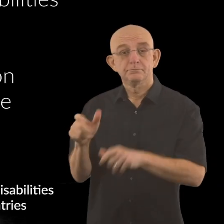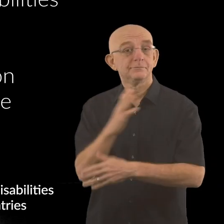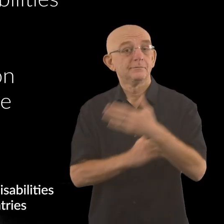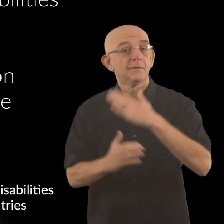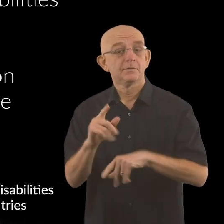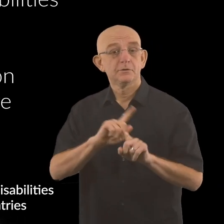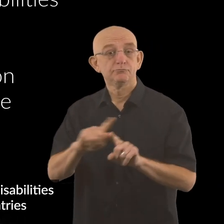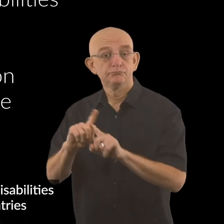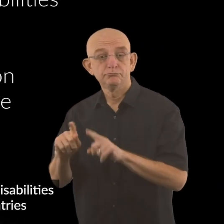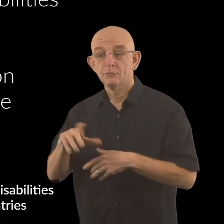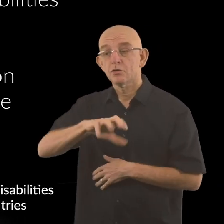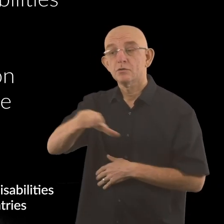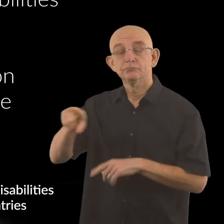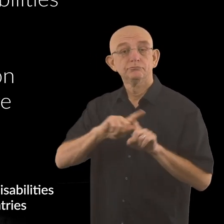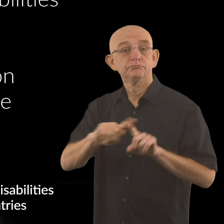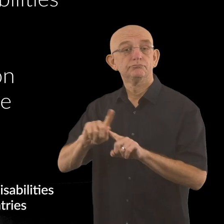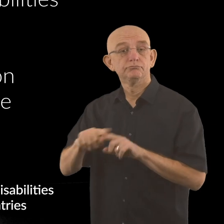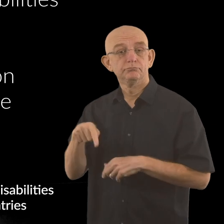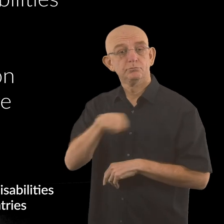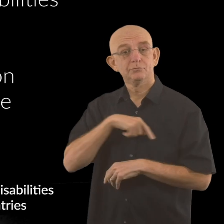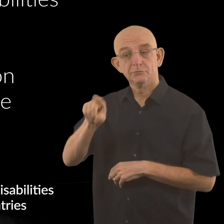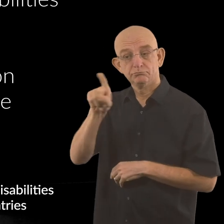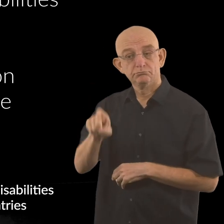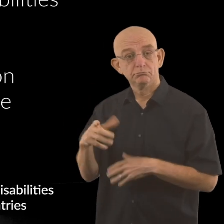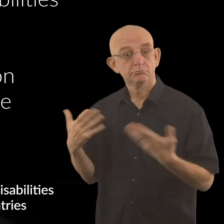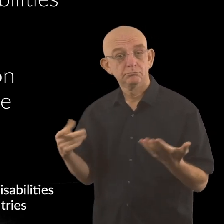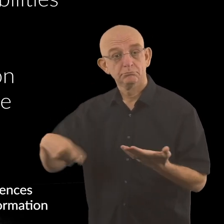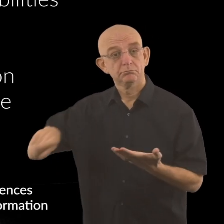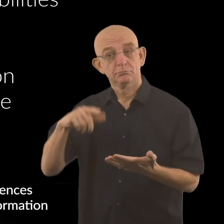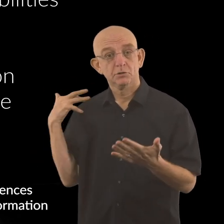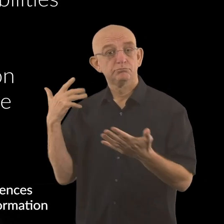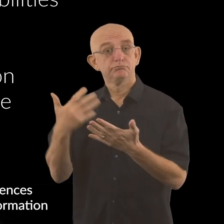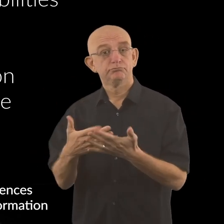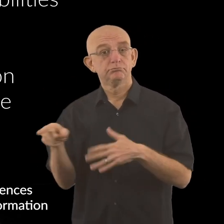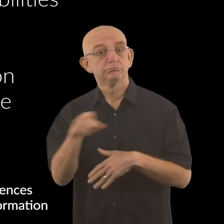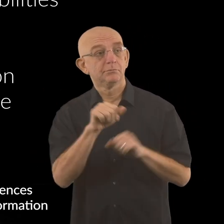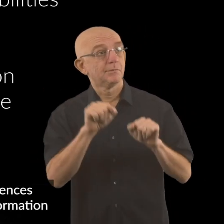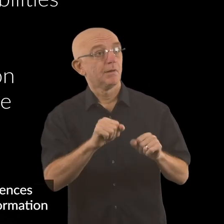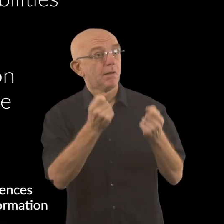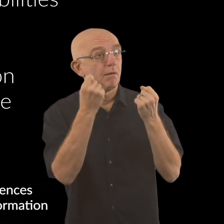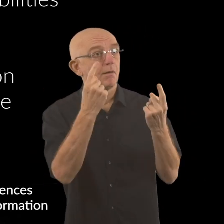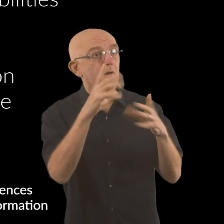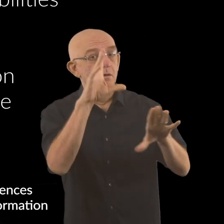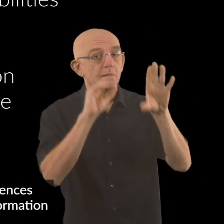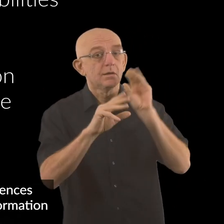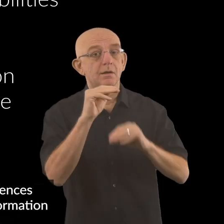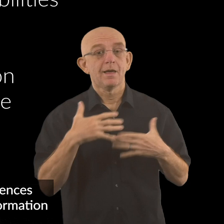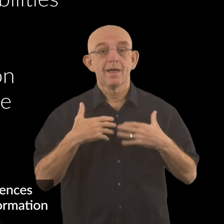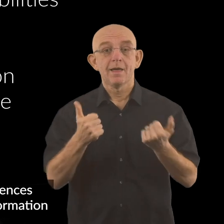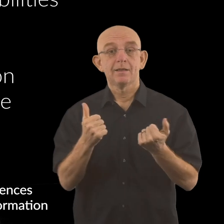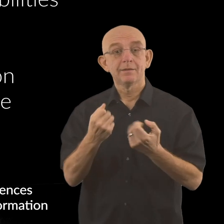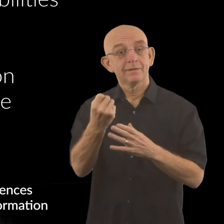We asked people with disabilities from different countries to share their experiences of accessing